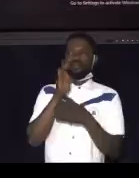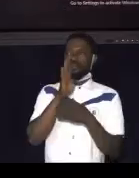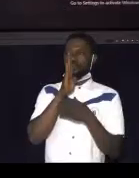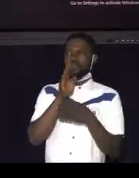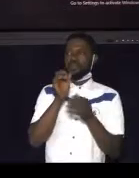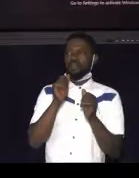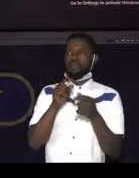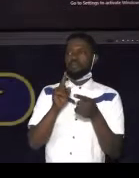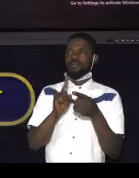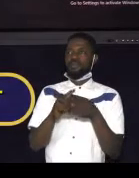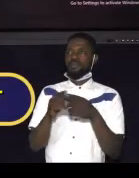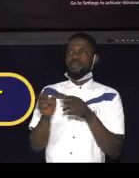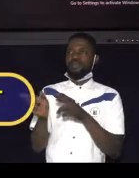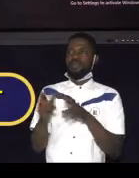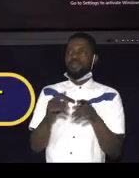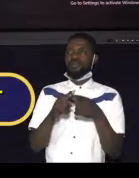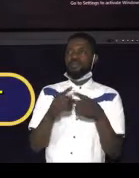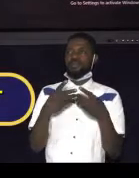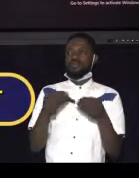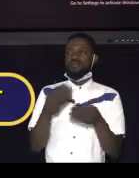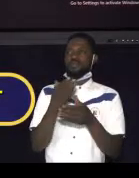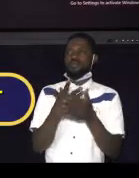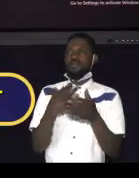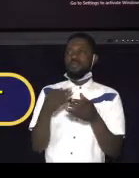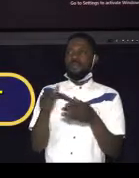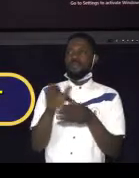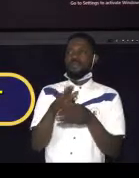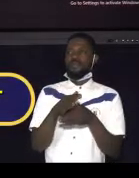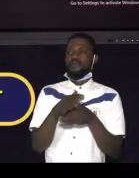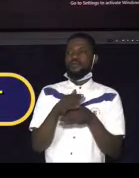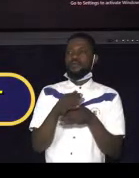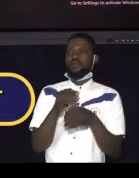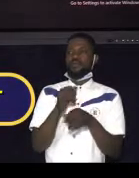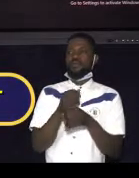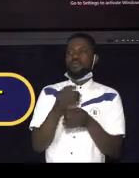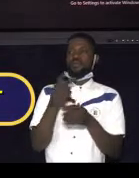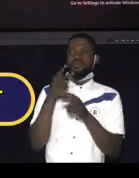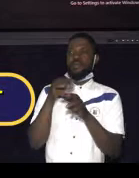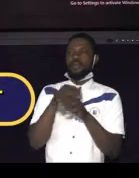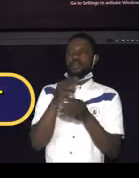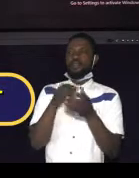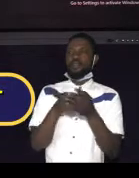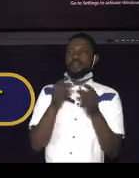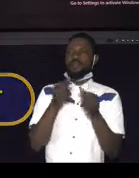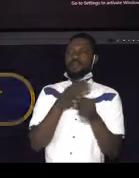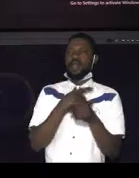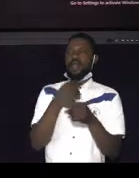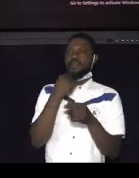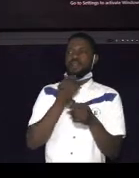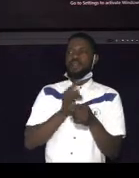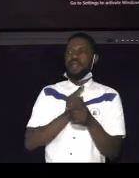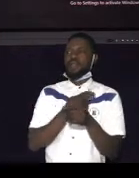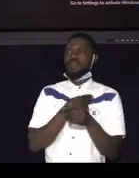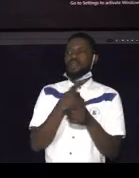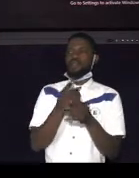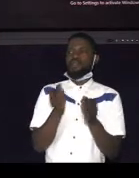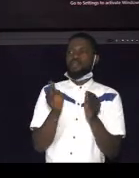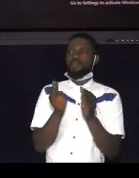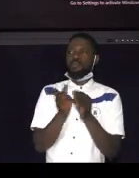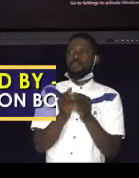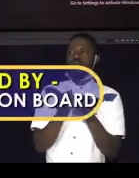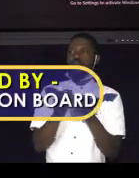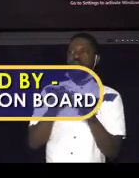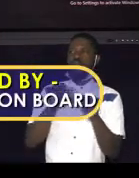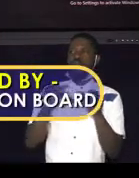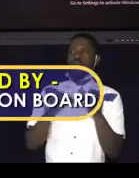You ready to solve some of your own? Look at this quickly and tell us the smaller angles